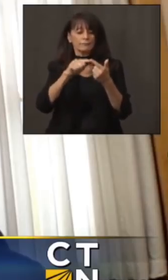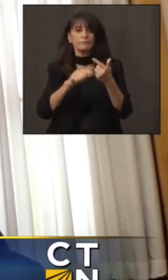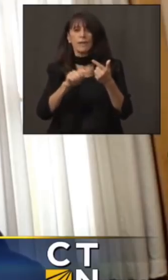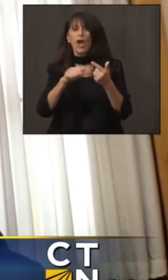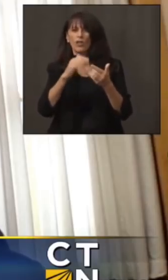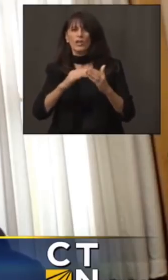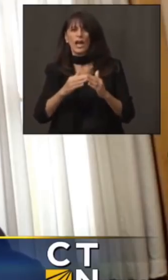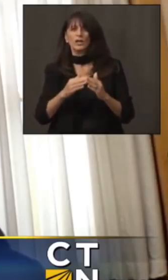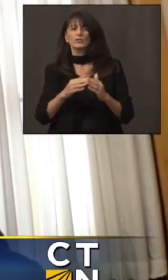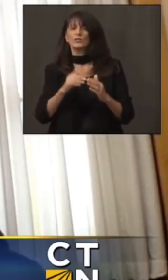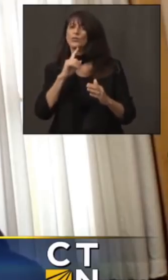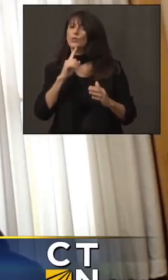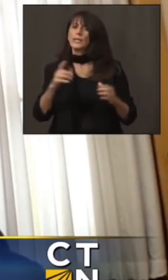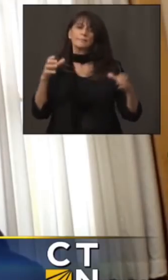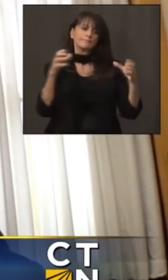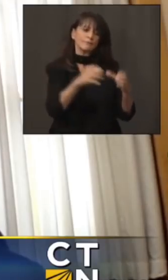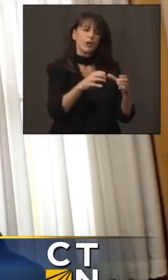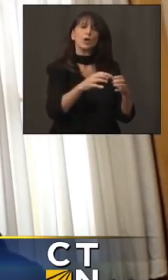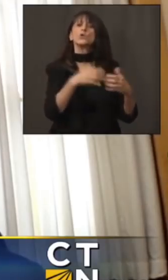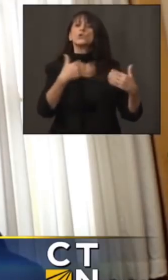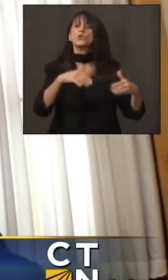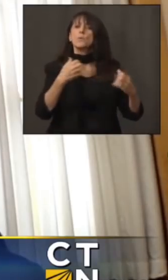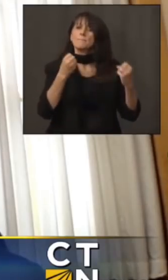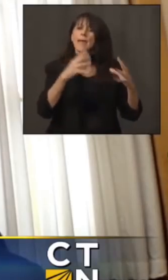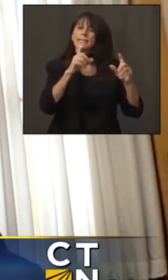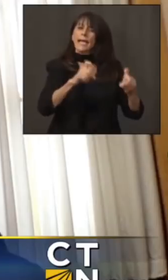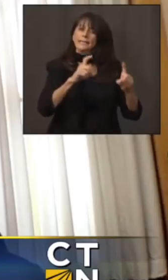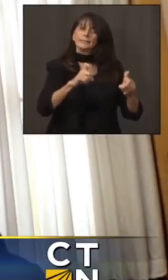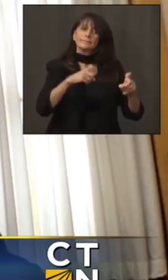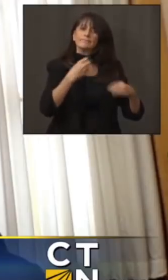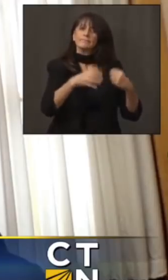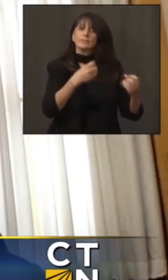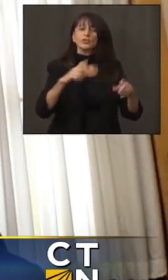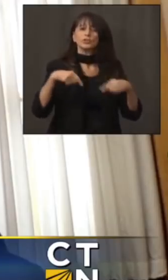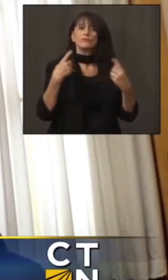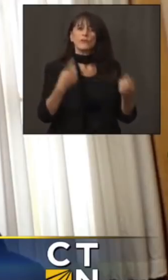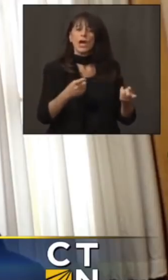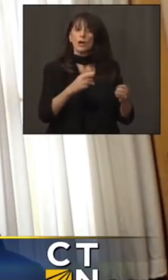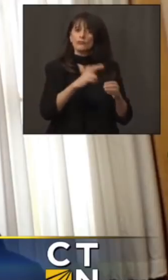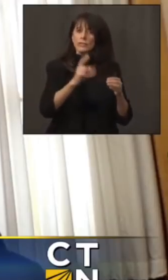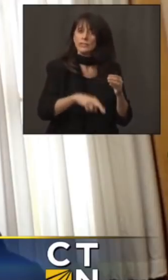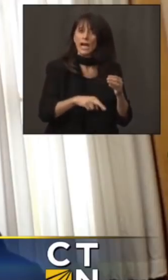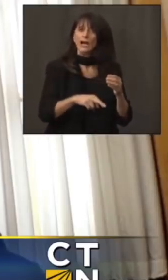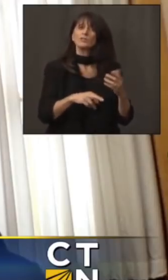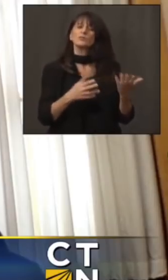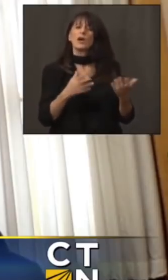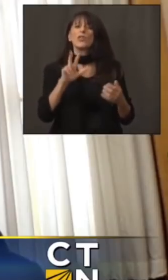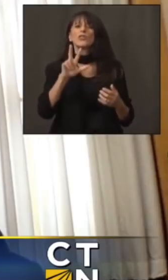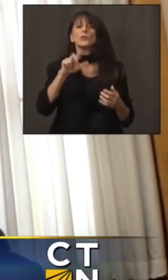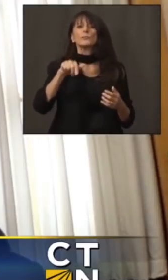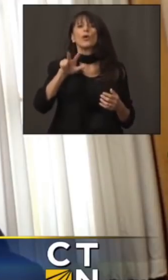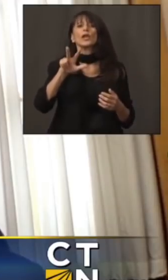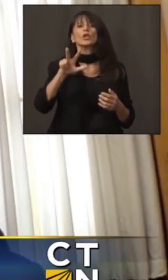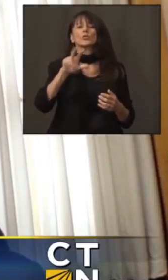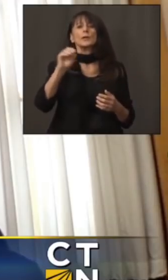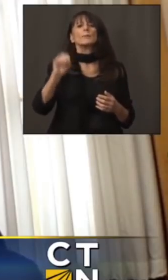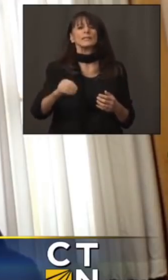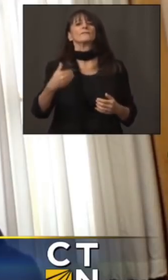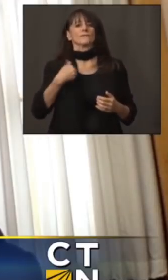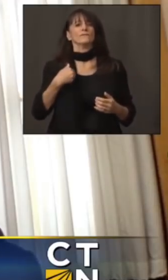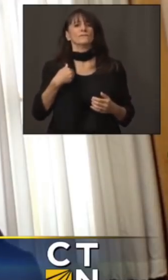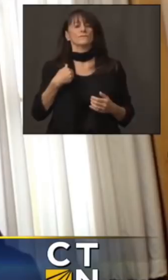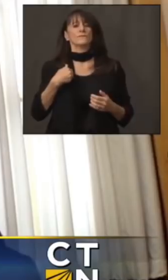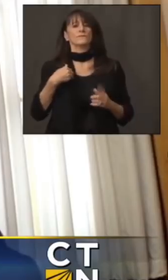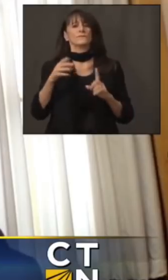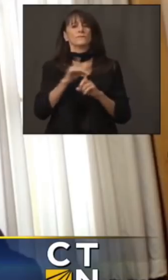So a real strong surge of testing over the weekend. So far, the test results that have been returned are about 3.3% positive. So as the governor